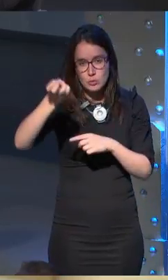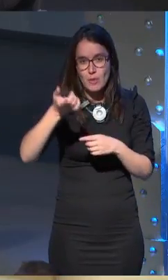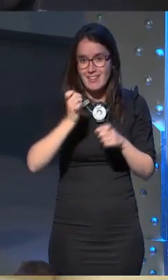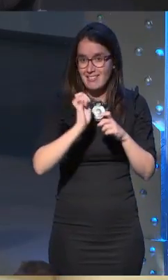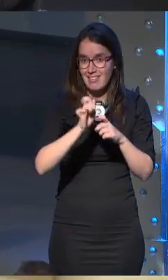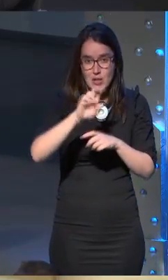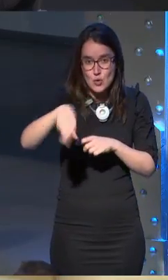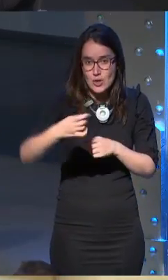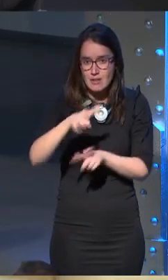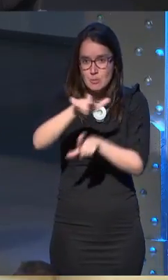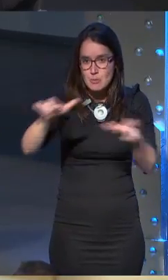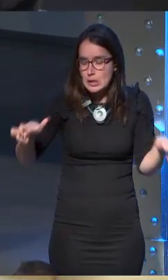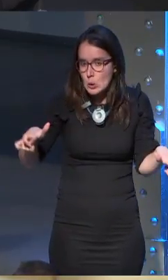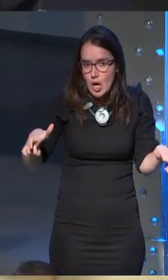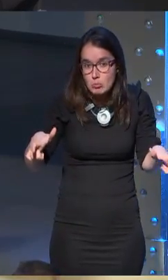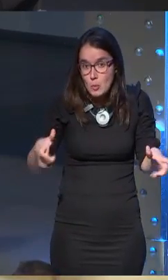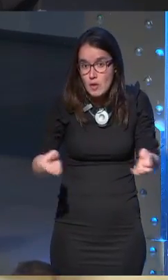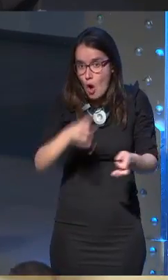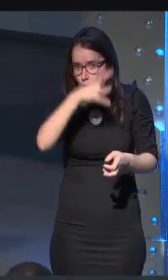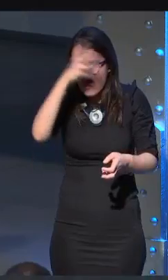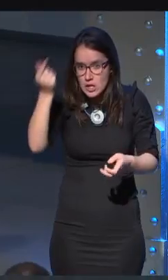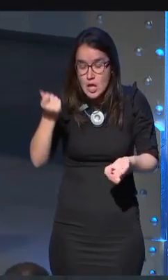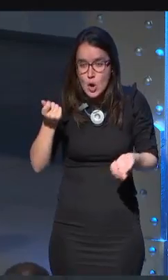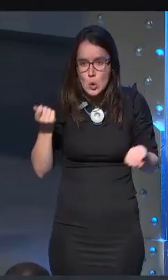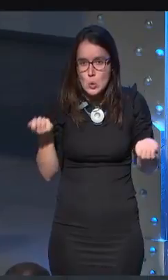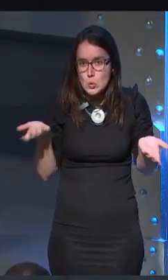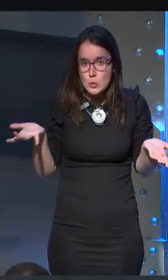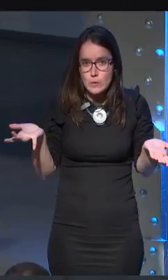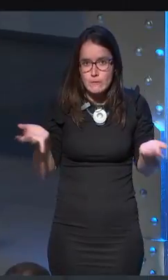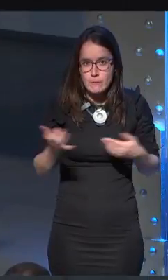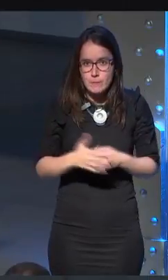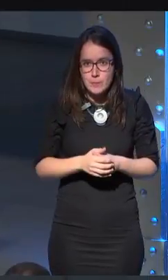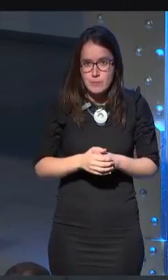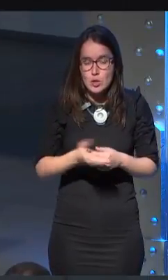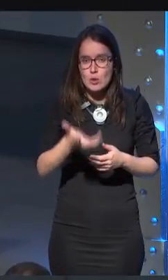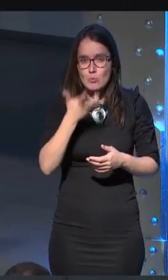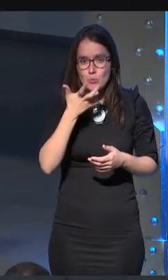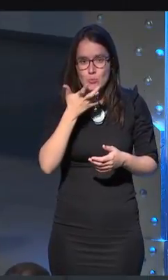other aspects where people don't think about them. For example,